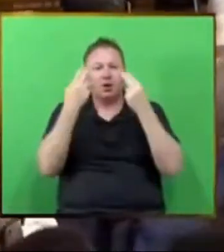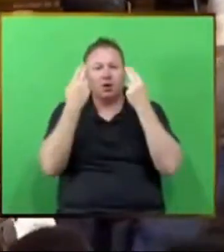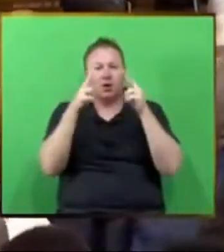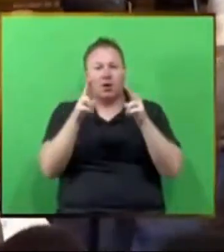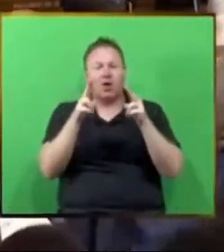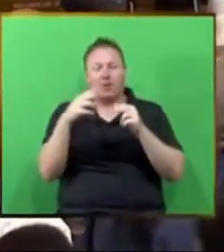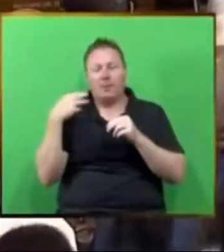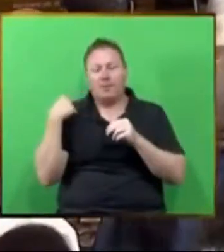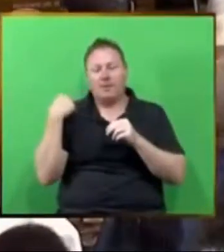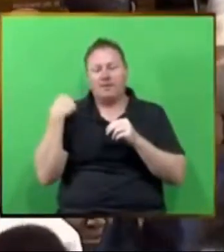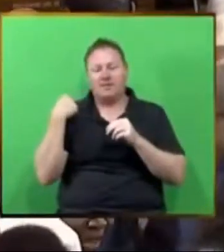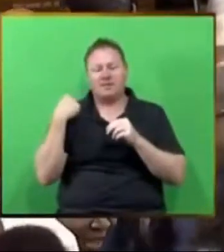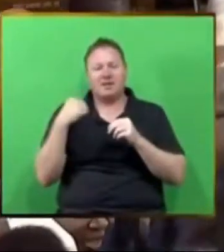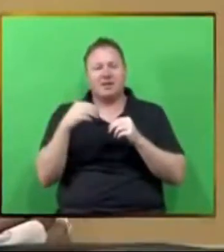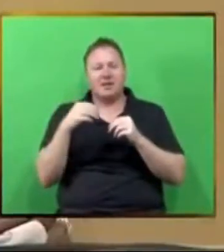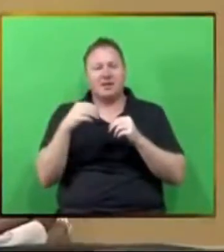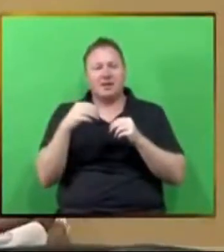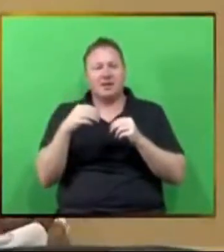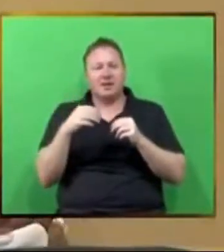the Minister of Finance.